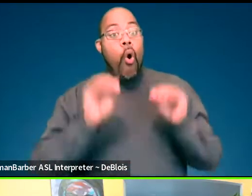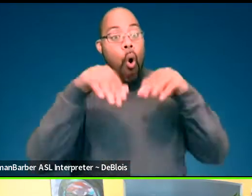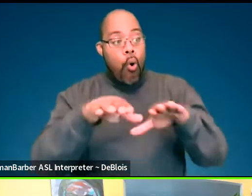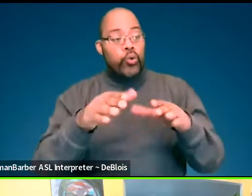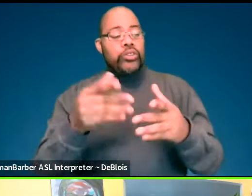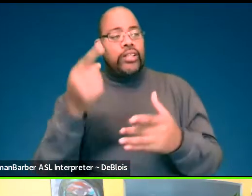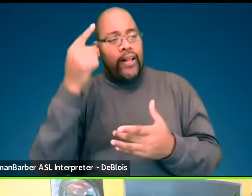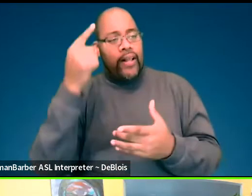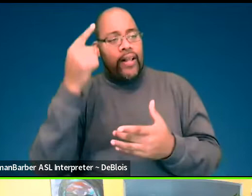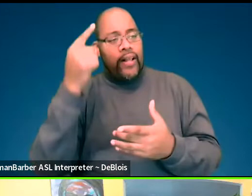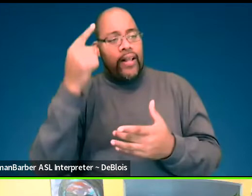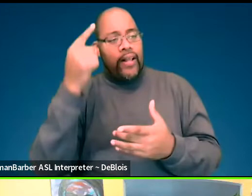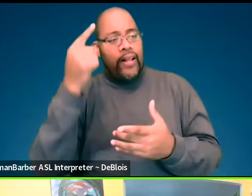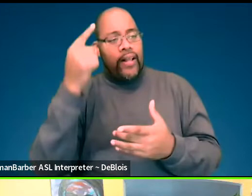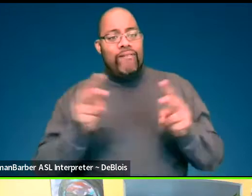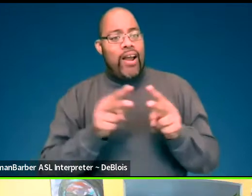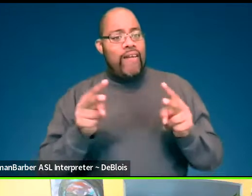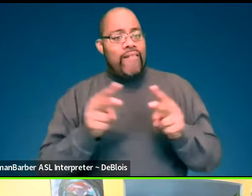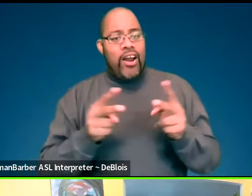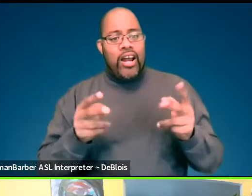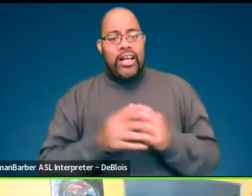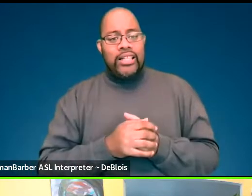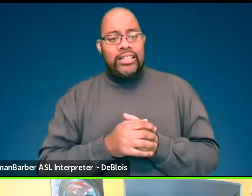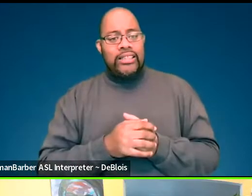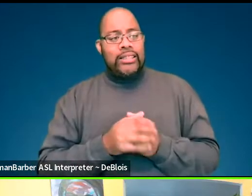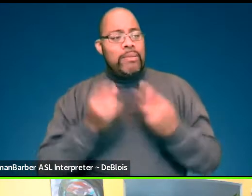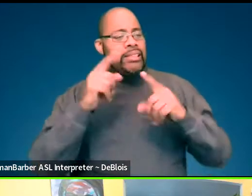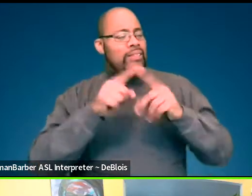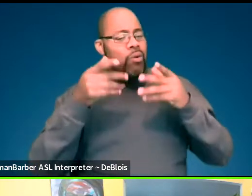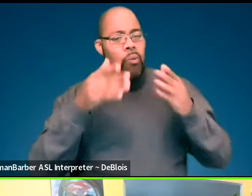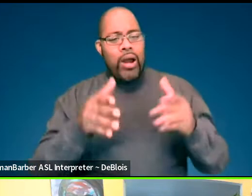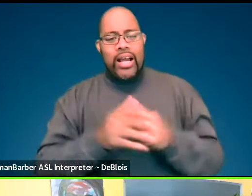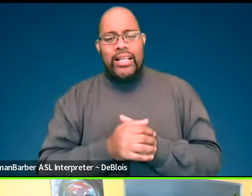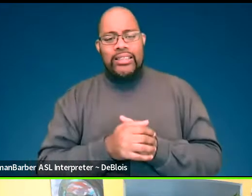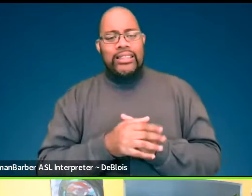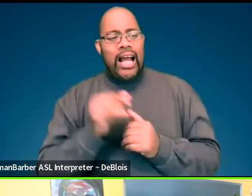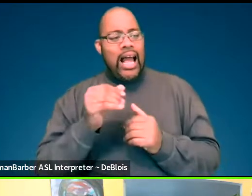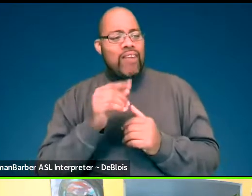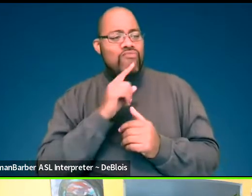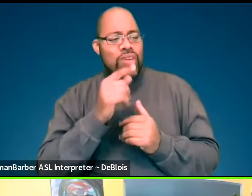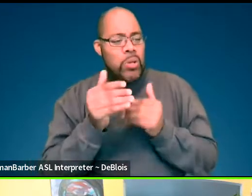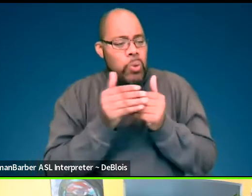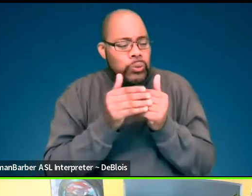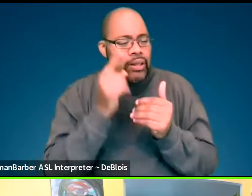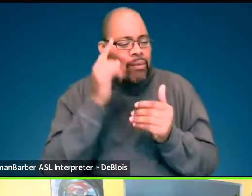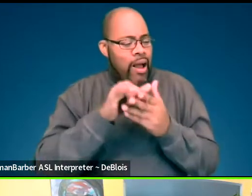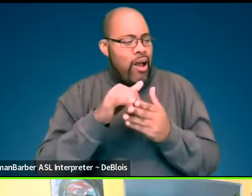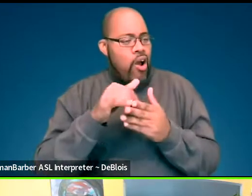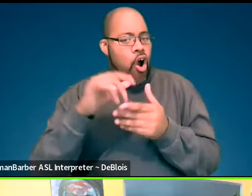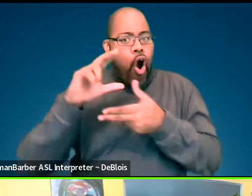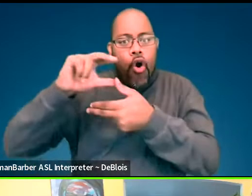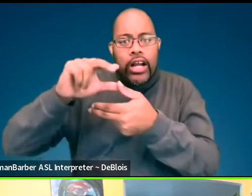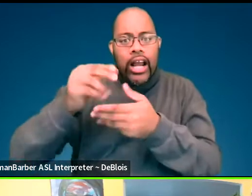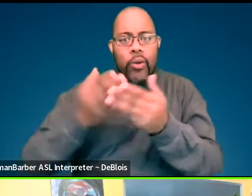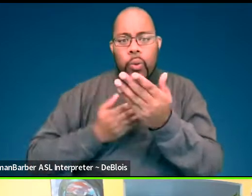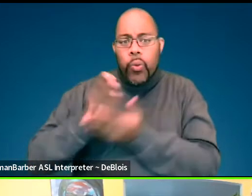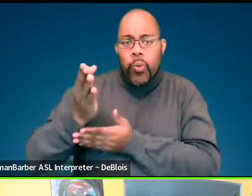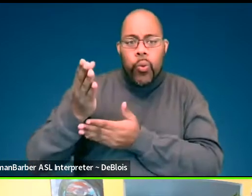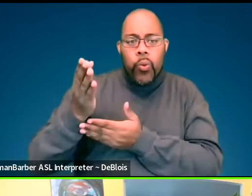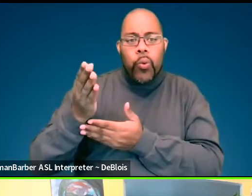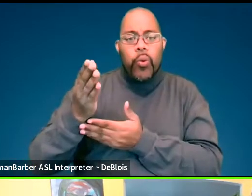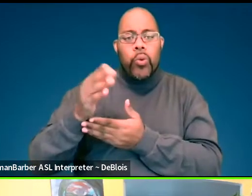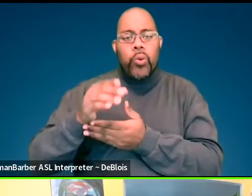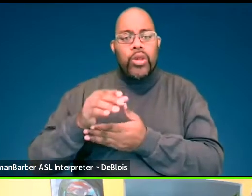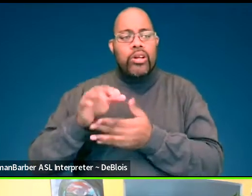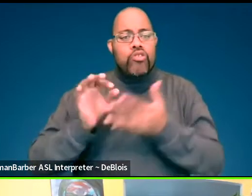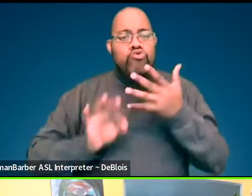I think, very animate in so many ways. And in particular, when you think about hurricanes that are moving through the